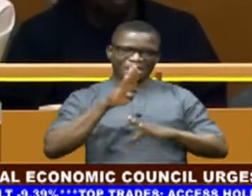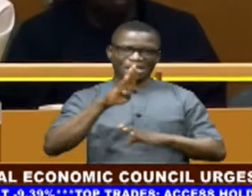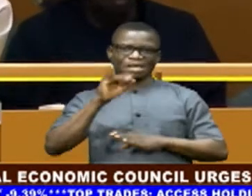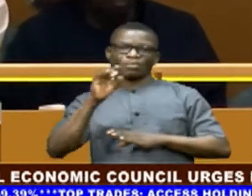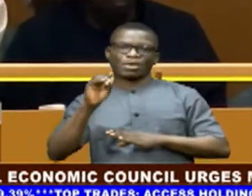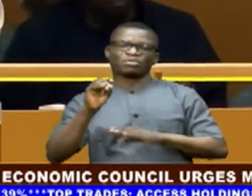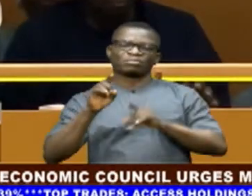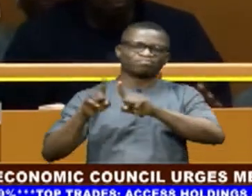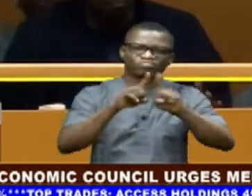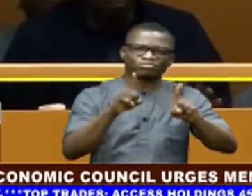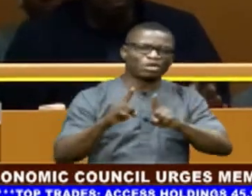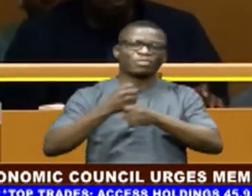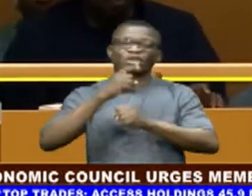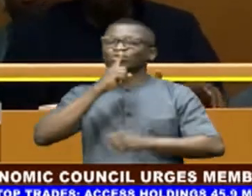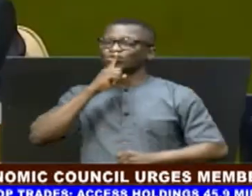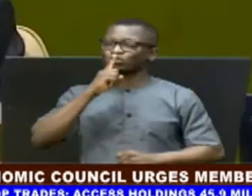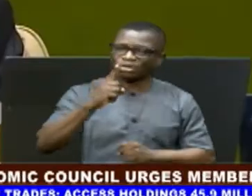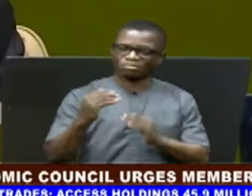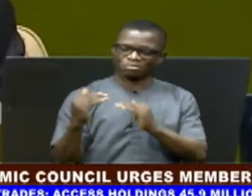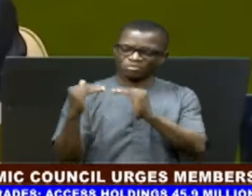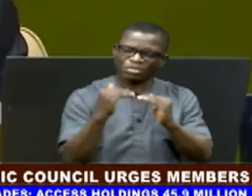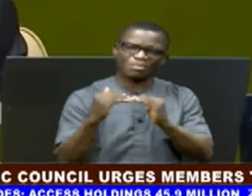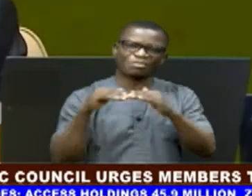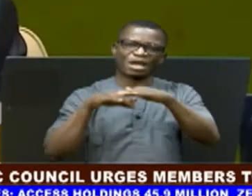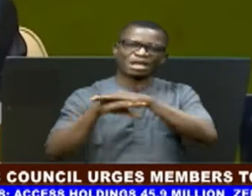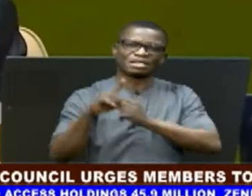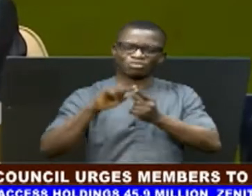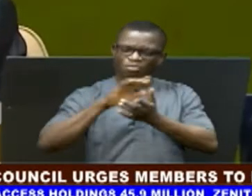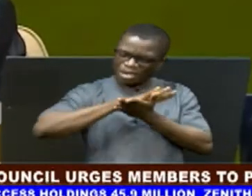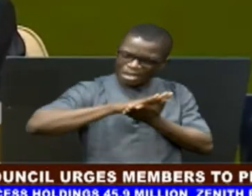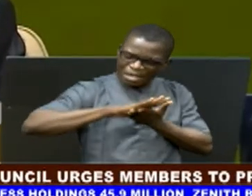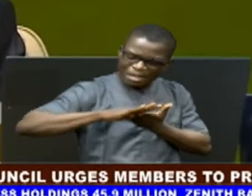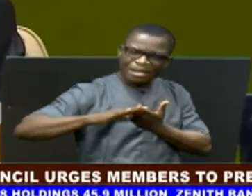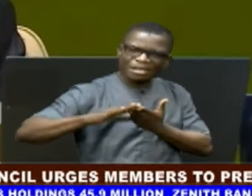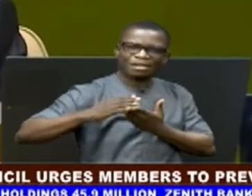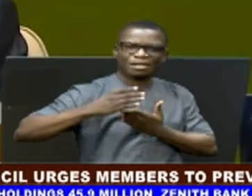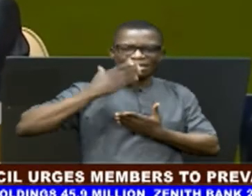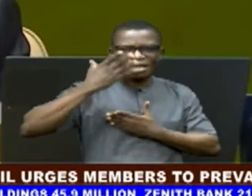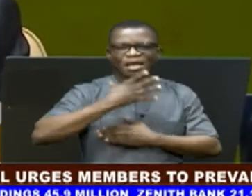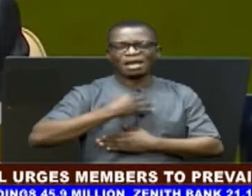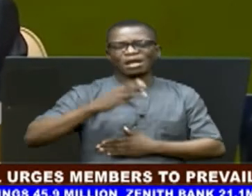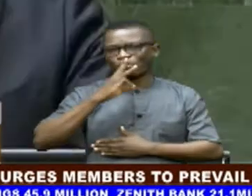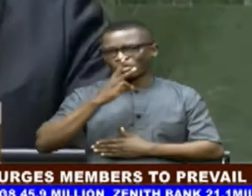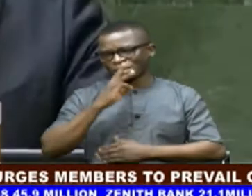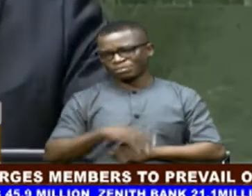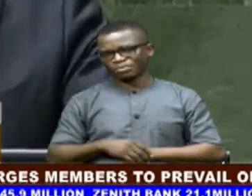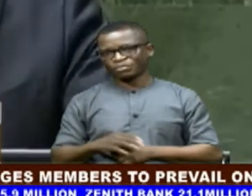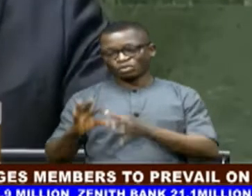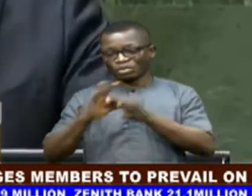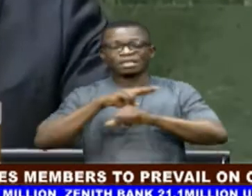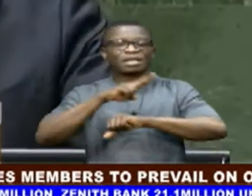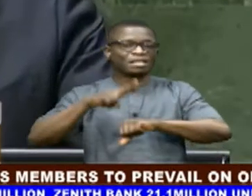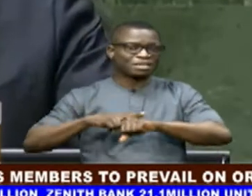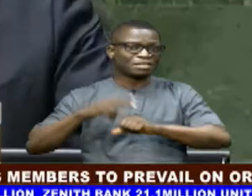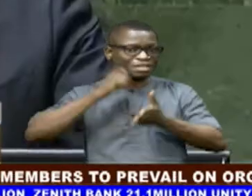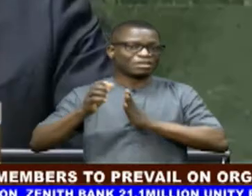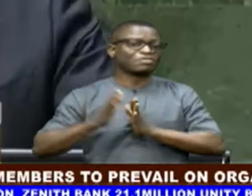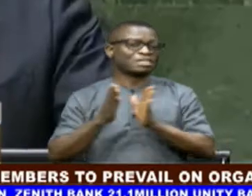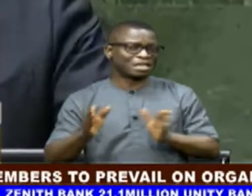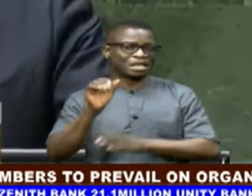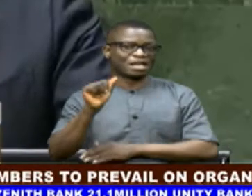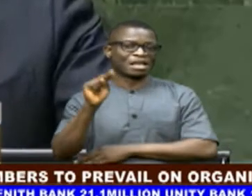biodiversity, and ensuring equitable access to clean air and water. United Nations Secretary General Antonio Guterres and